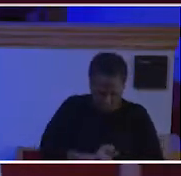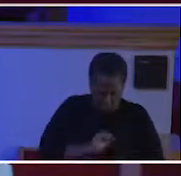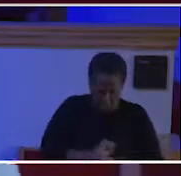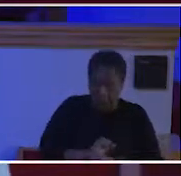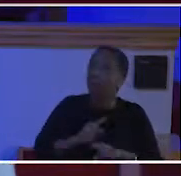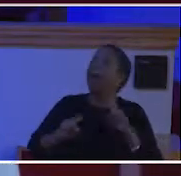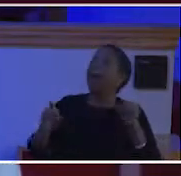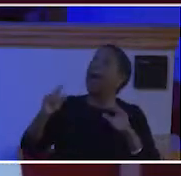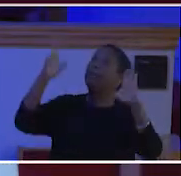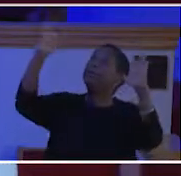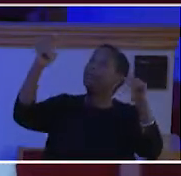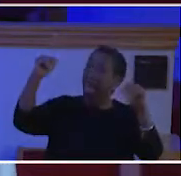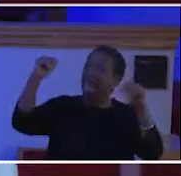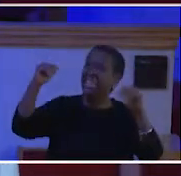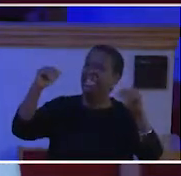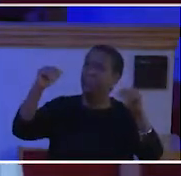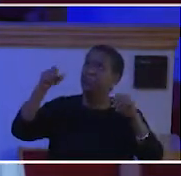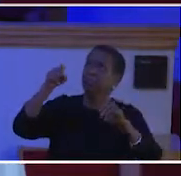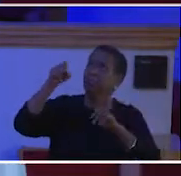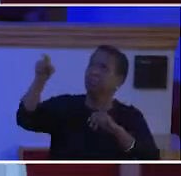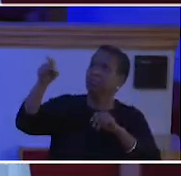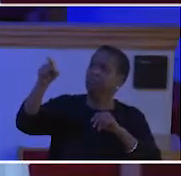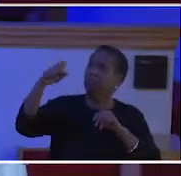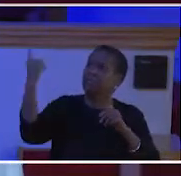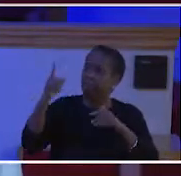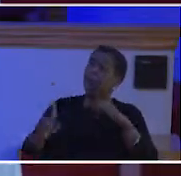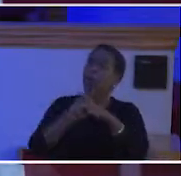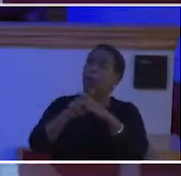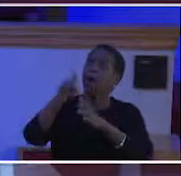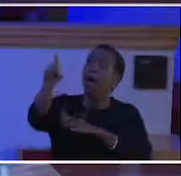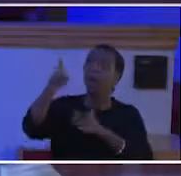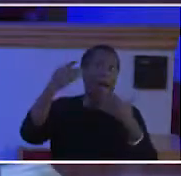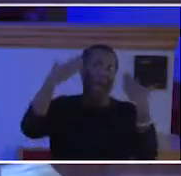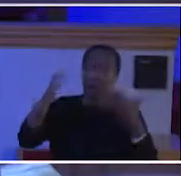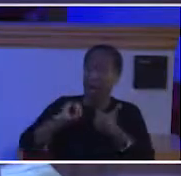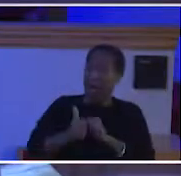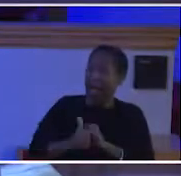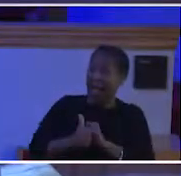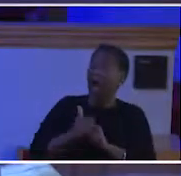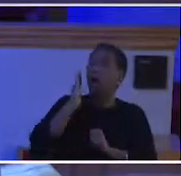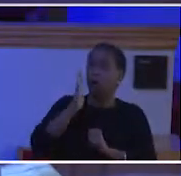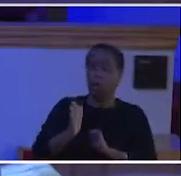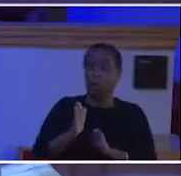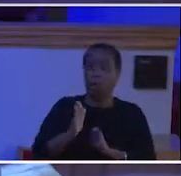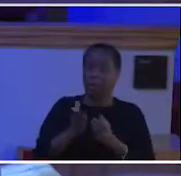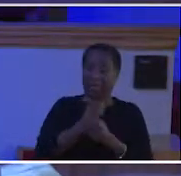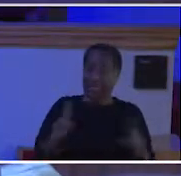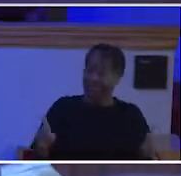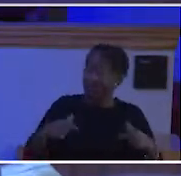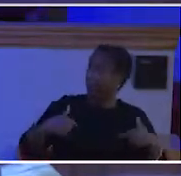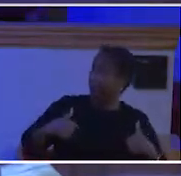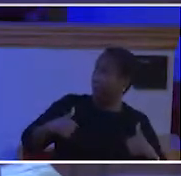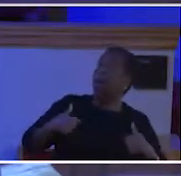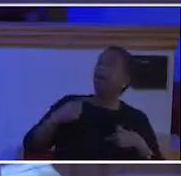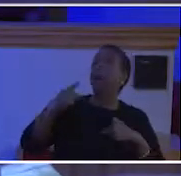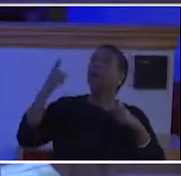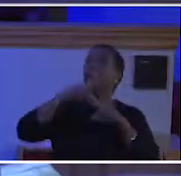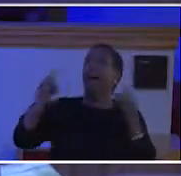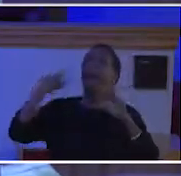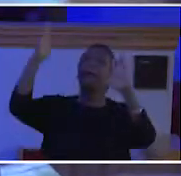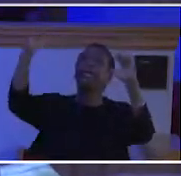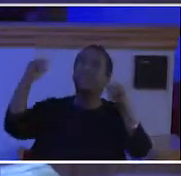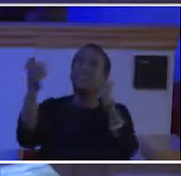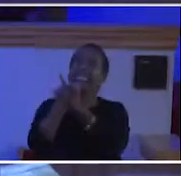I'm expecting the provider to show up. I don't know how you're going to deliver me, but I'm expecting